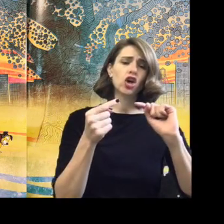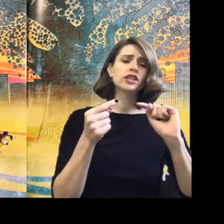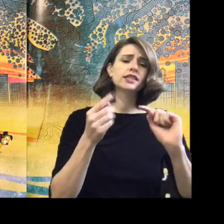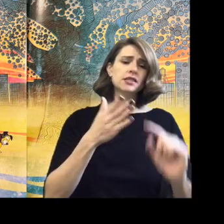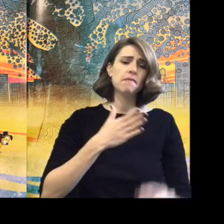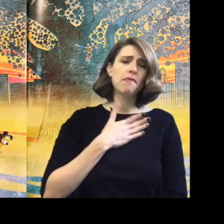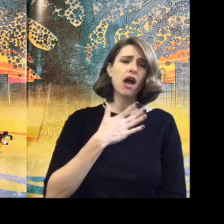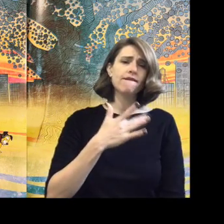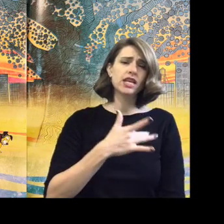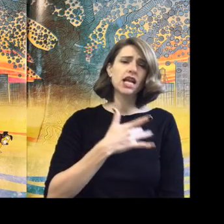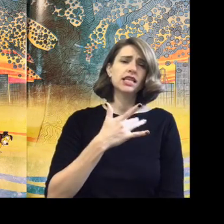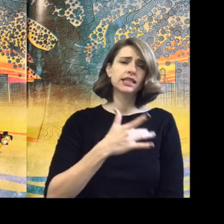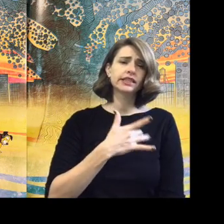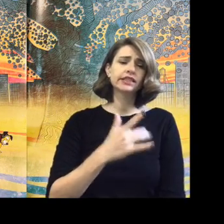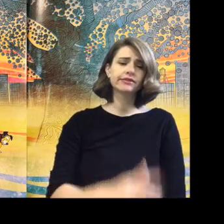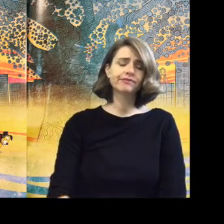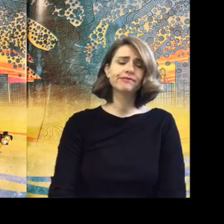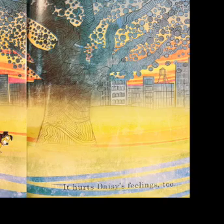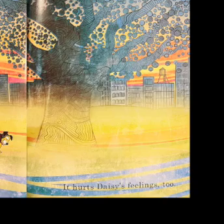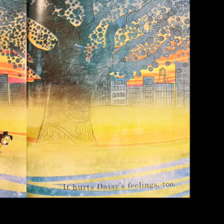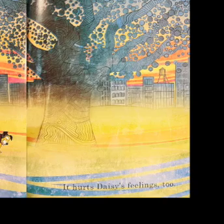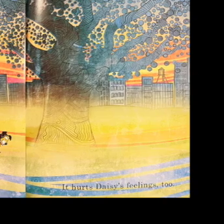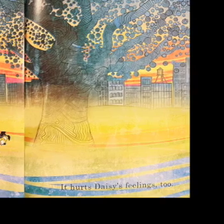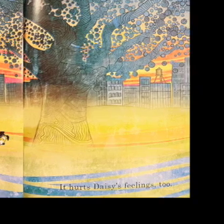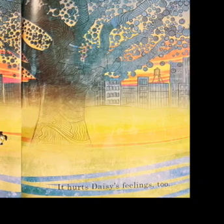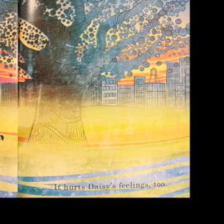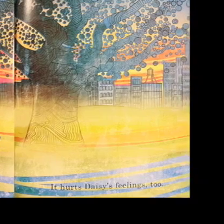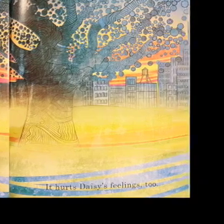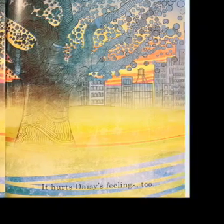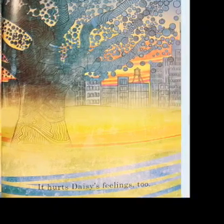It hurts my feelings.